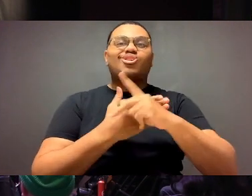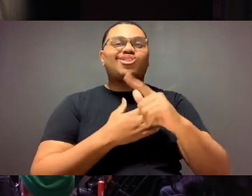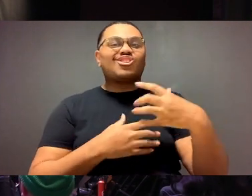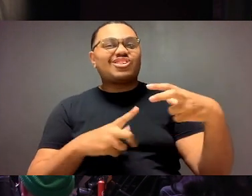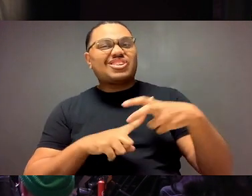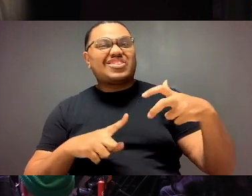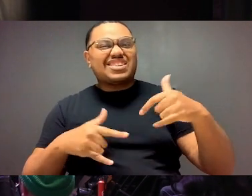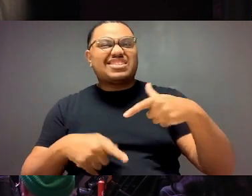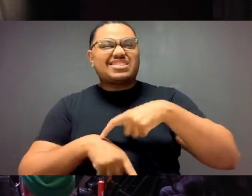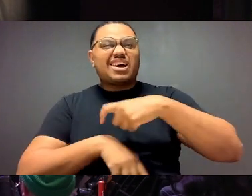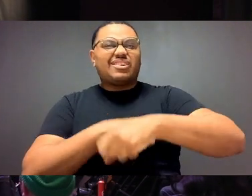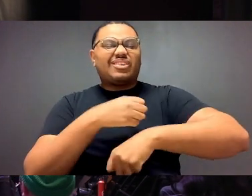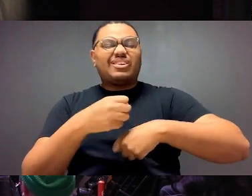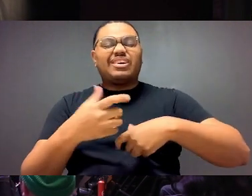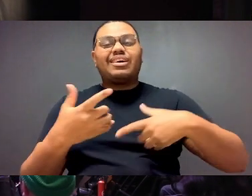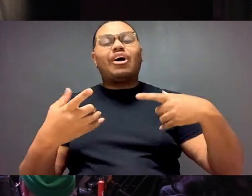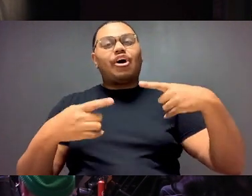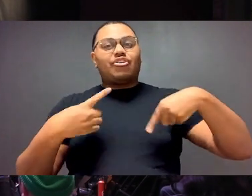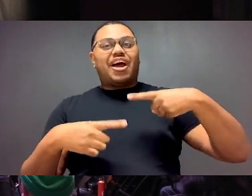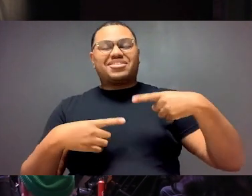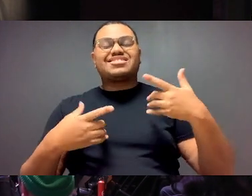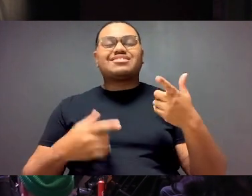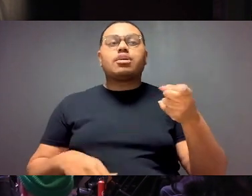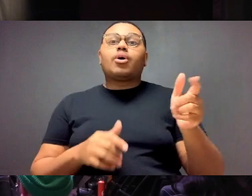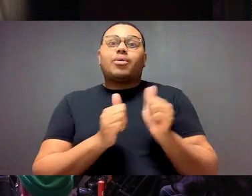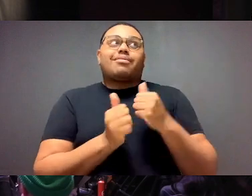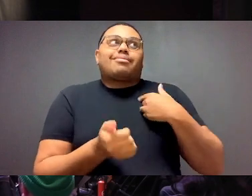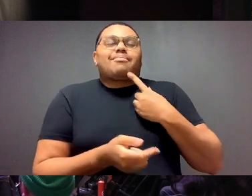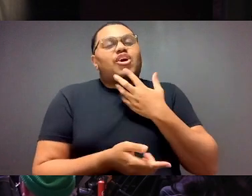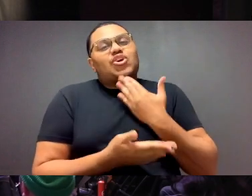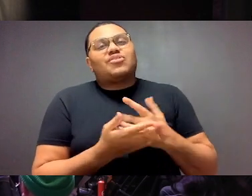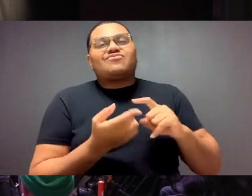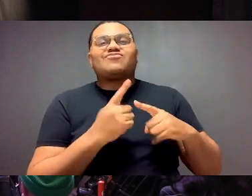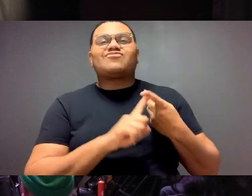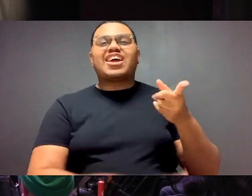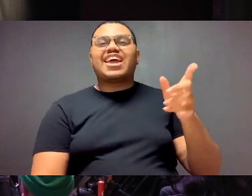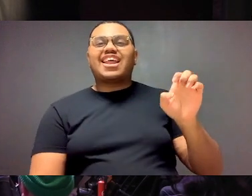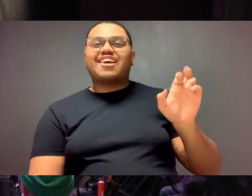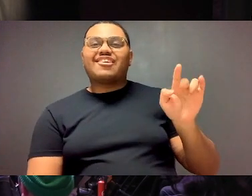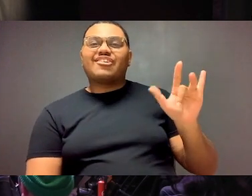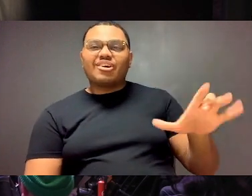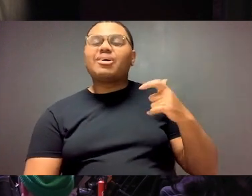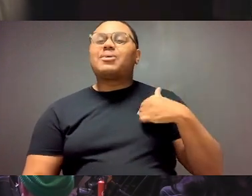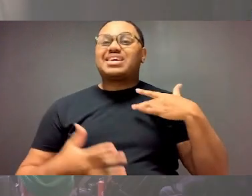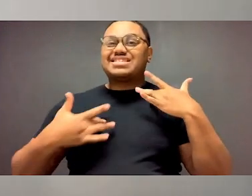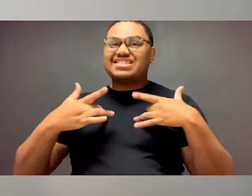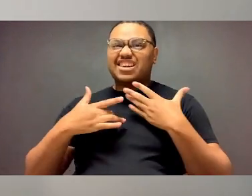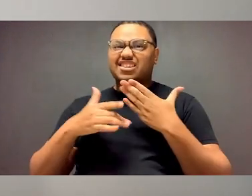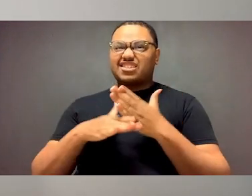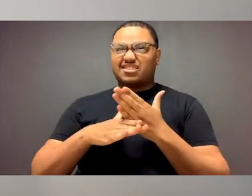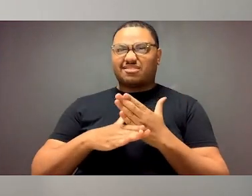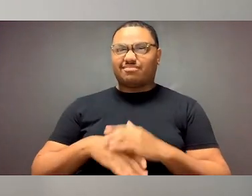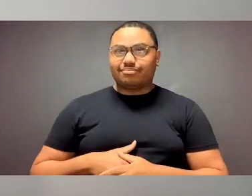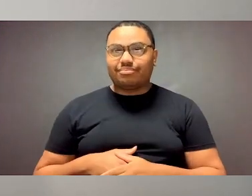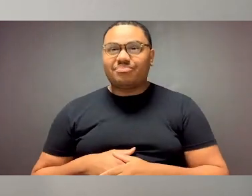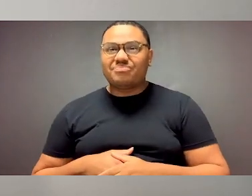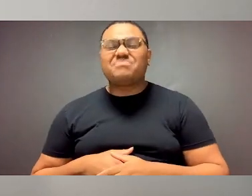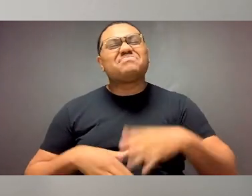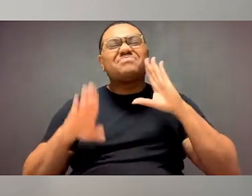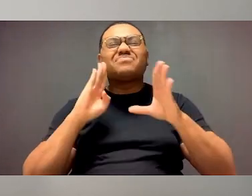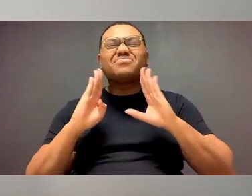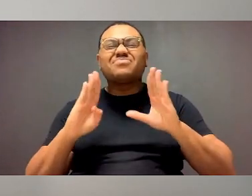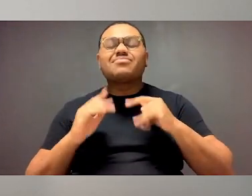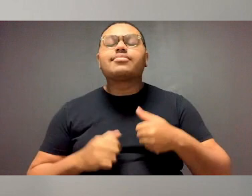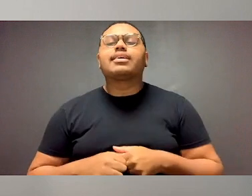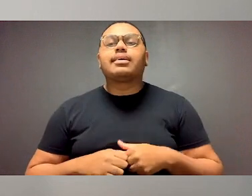friend Eric, and we look forward to sharing with you the new programming slate. Hi, everyone. My name is